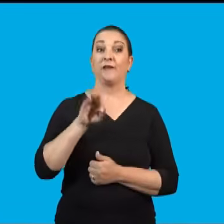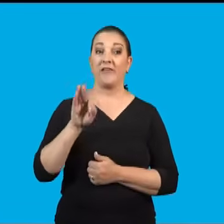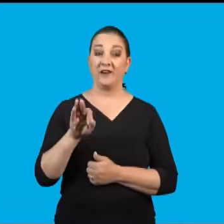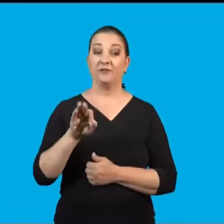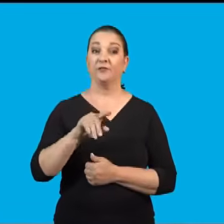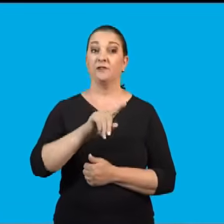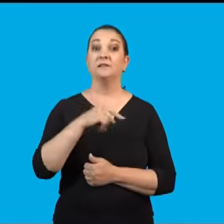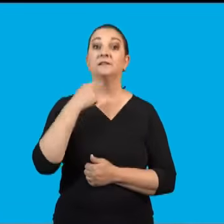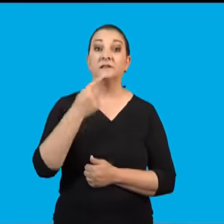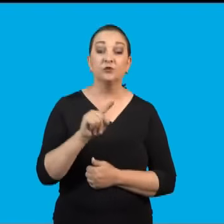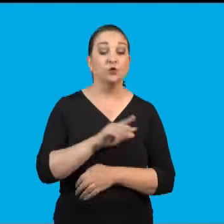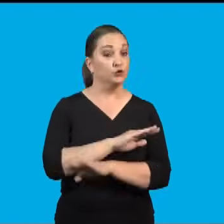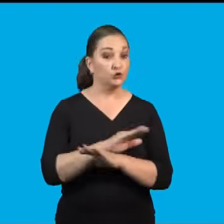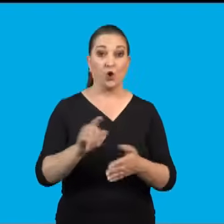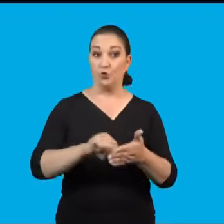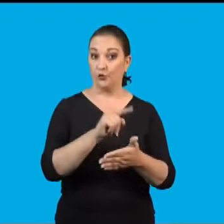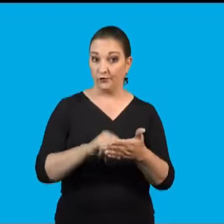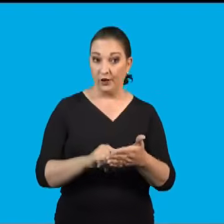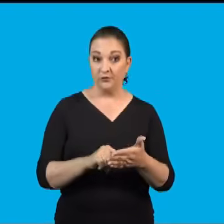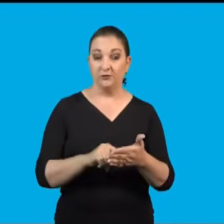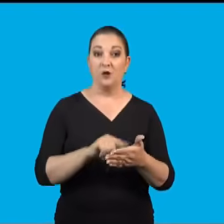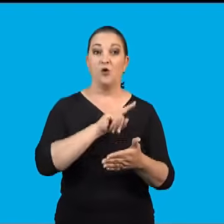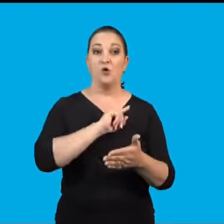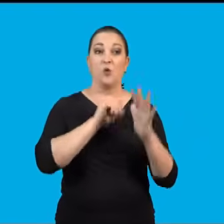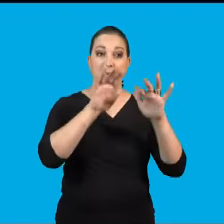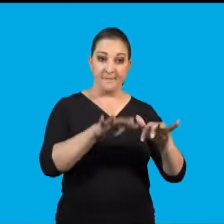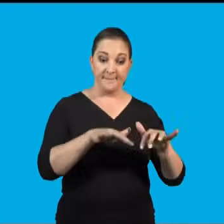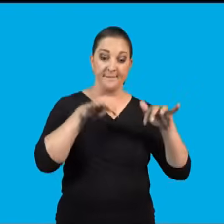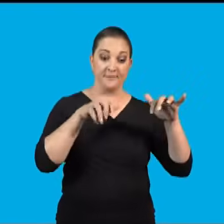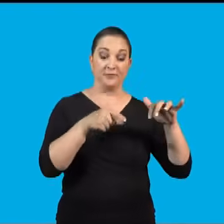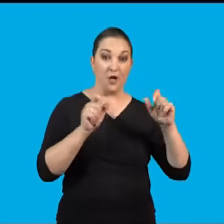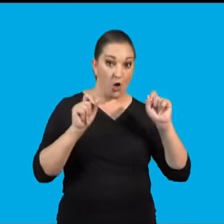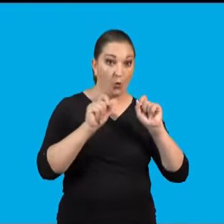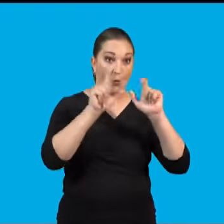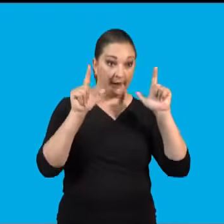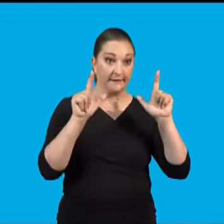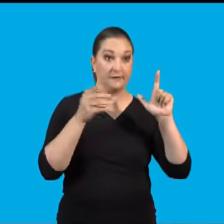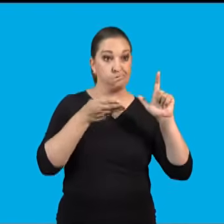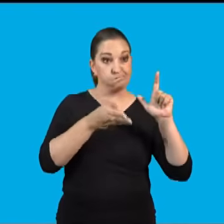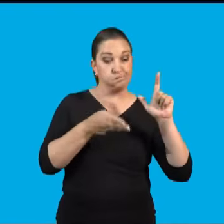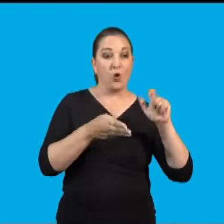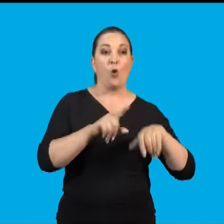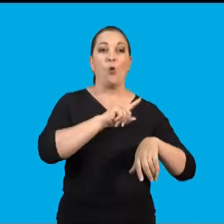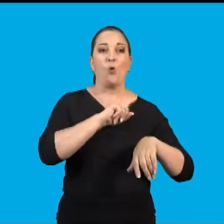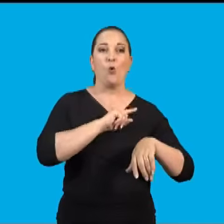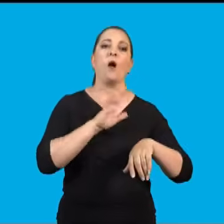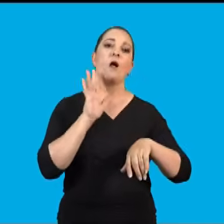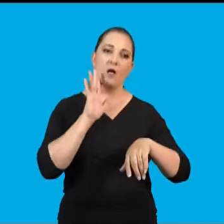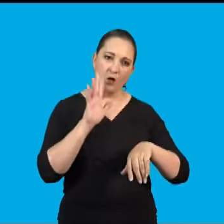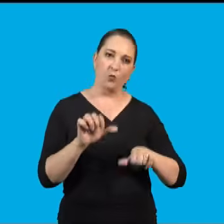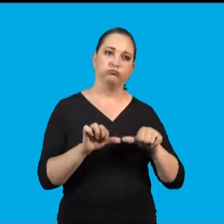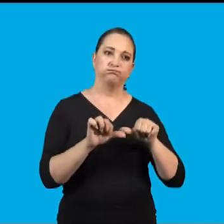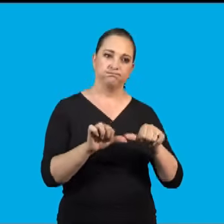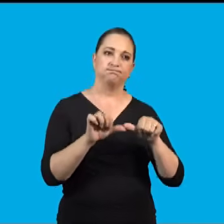Vote campaign was to create an awareness that the tricameral parliament, I'm going to underline awareness, elections